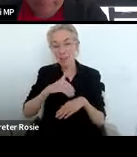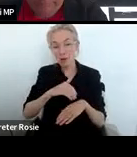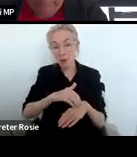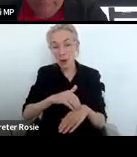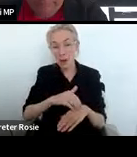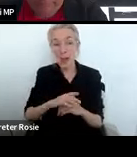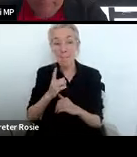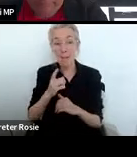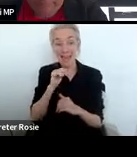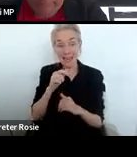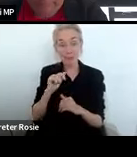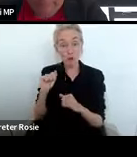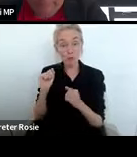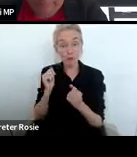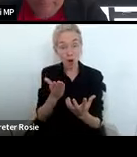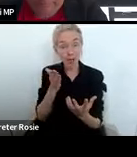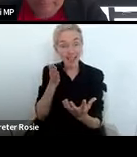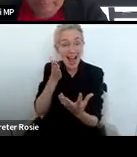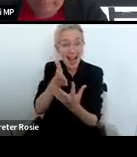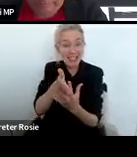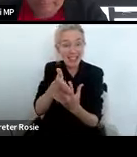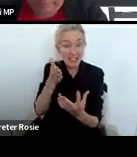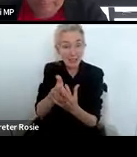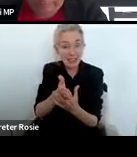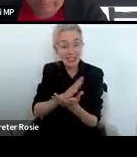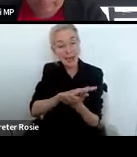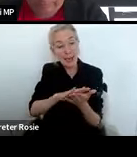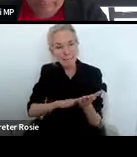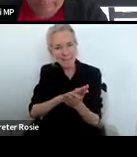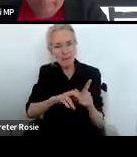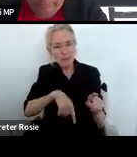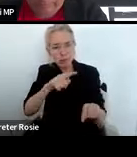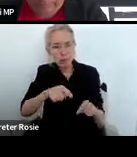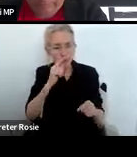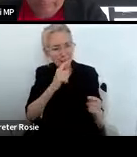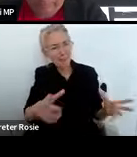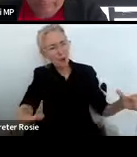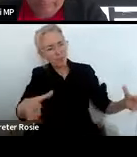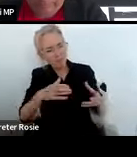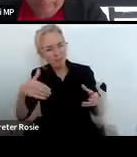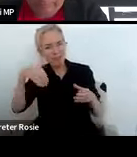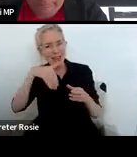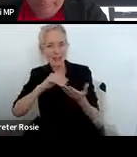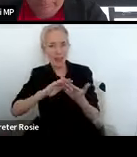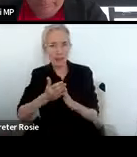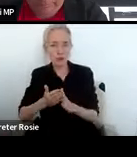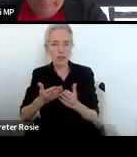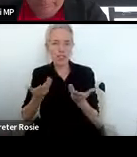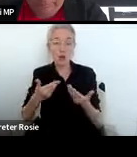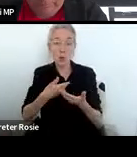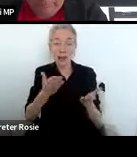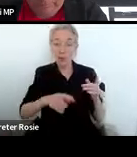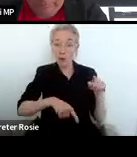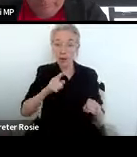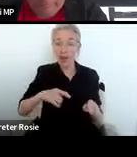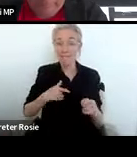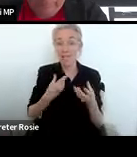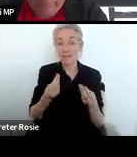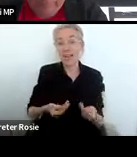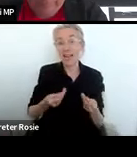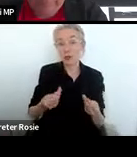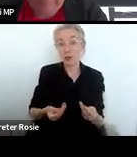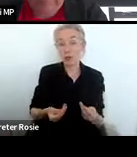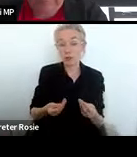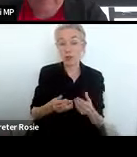the disengaged and disenfranchised into the community and provides a pathway for people to feel valued and all the positives that come from that.